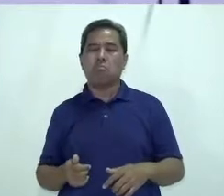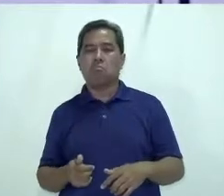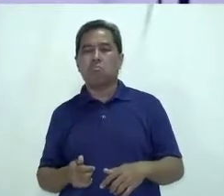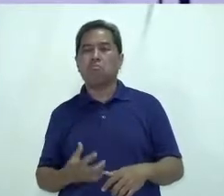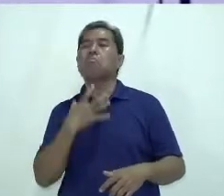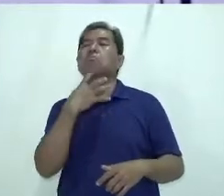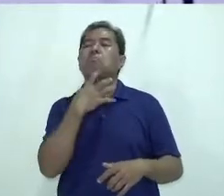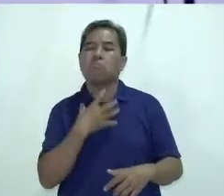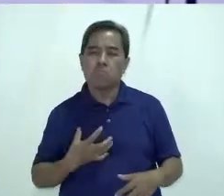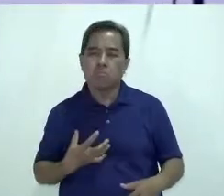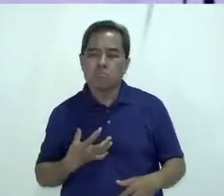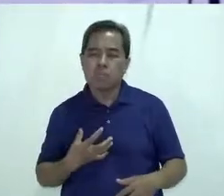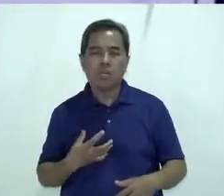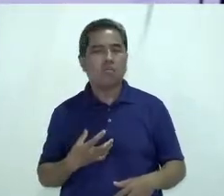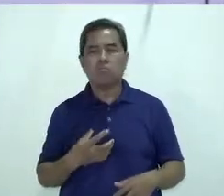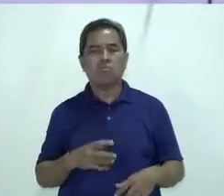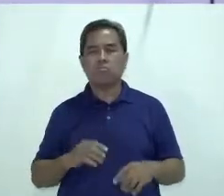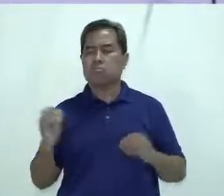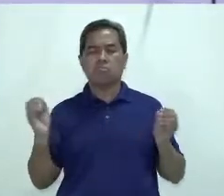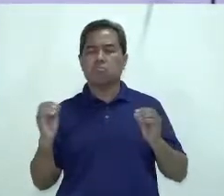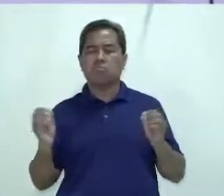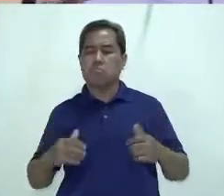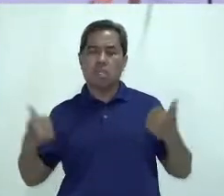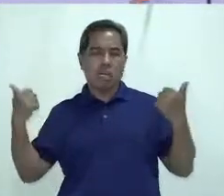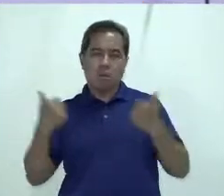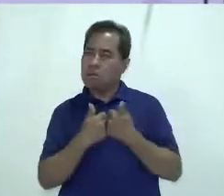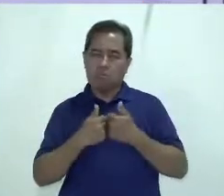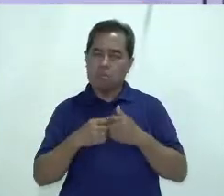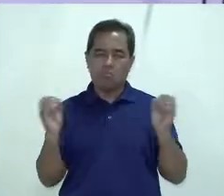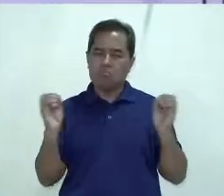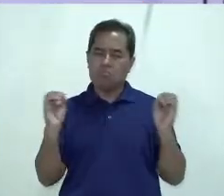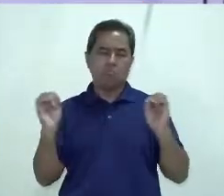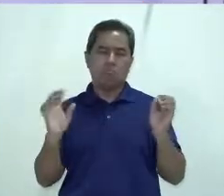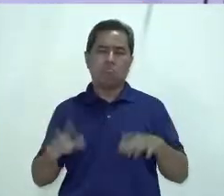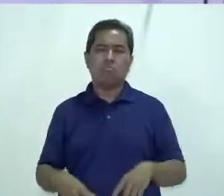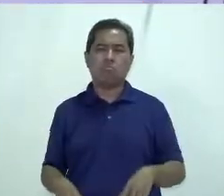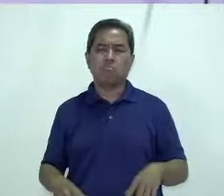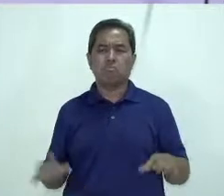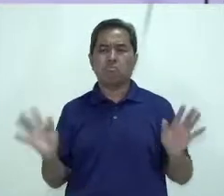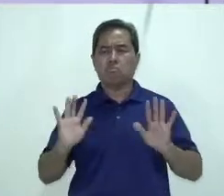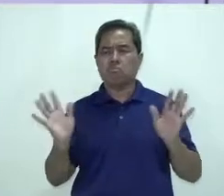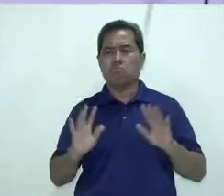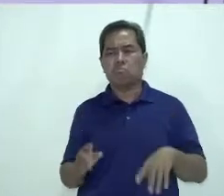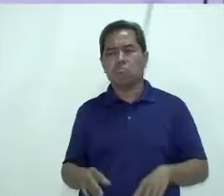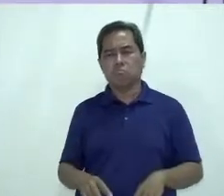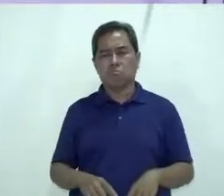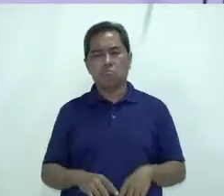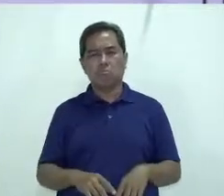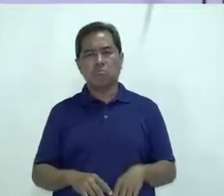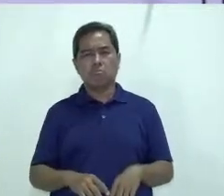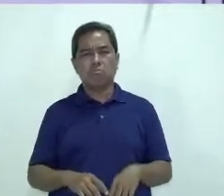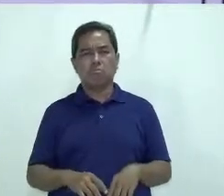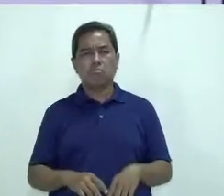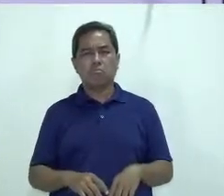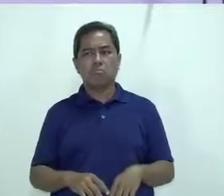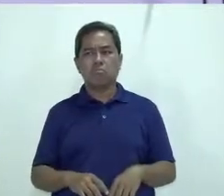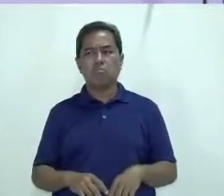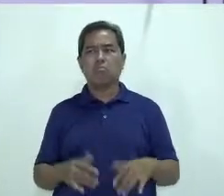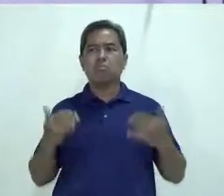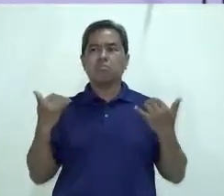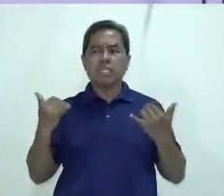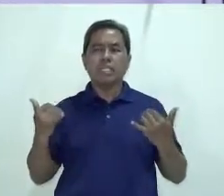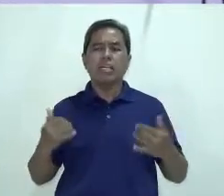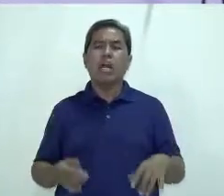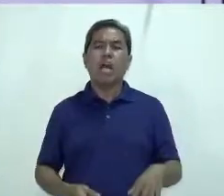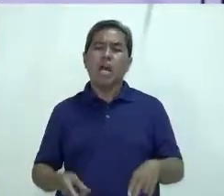the magistrate's court. They didn't fight physically with anyone. Remember, Paul was a former terrorist. He terrorized people. Now they